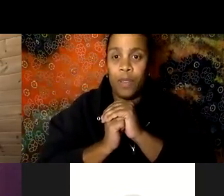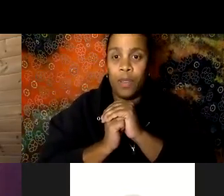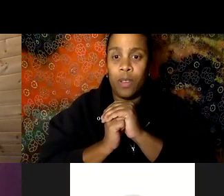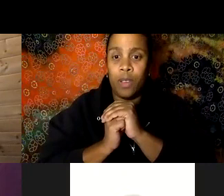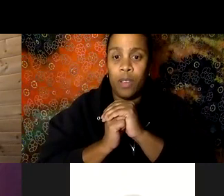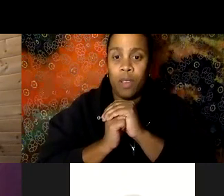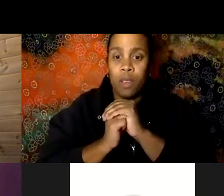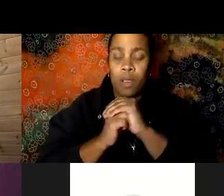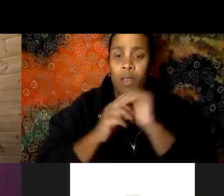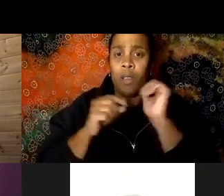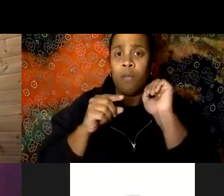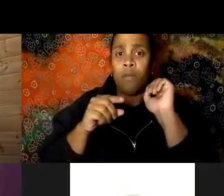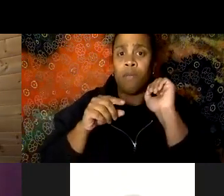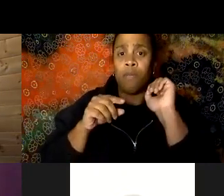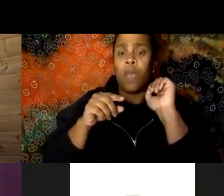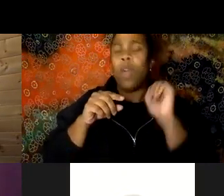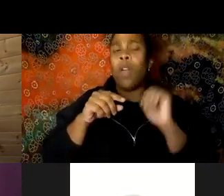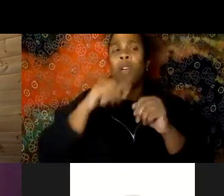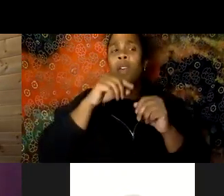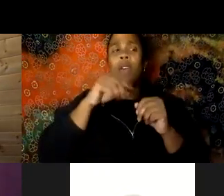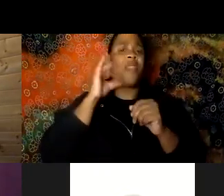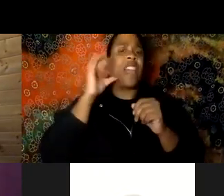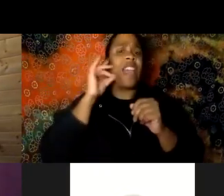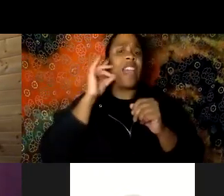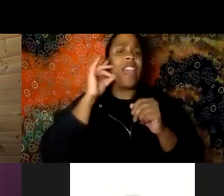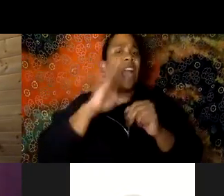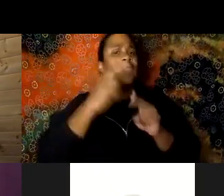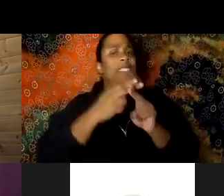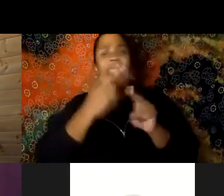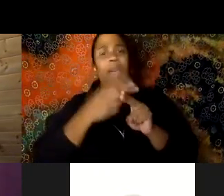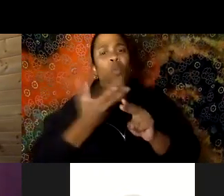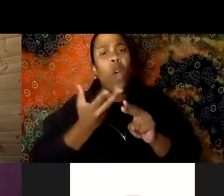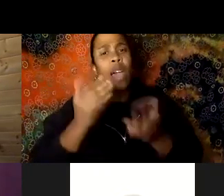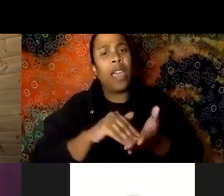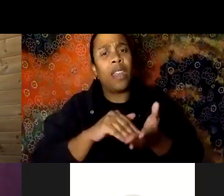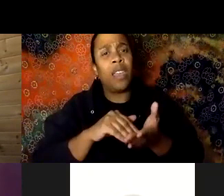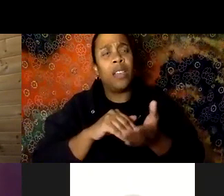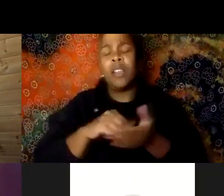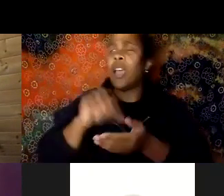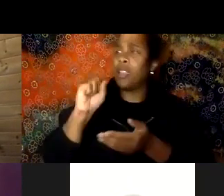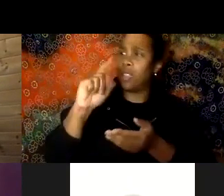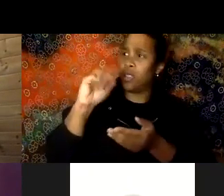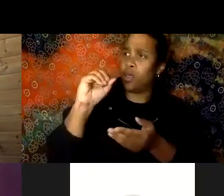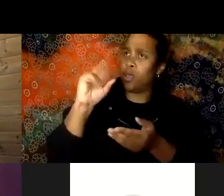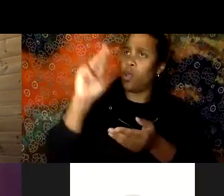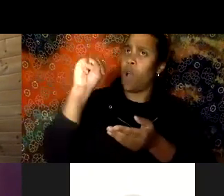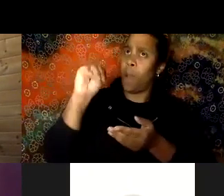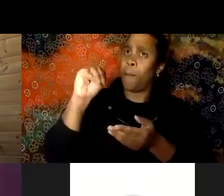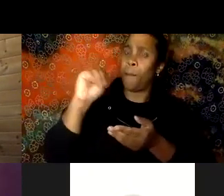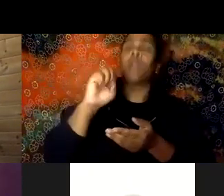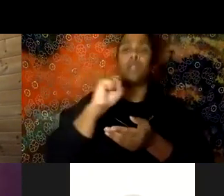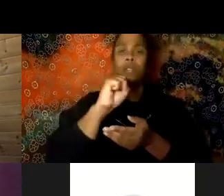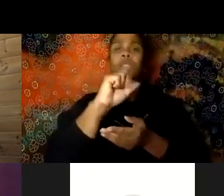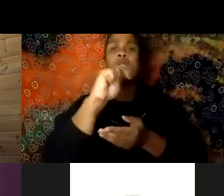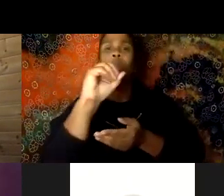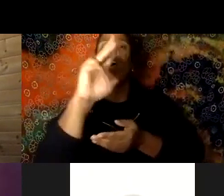could you ask her again what the name of the cat was that crossed? Yeah, that's what I wanted to check. You said, is it Storm? What is it? Yeah, Storm. And yeah.